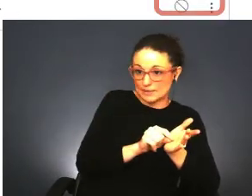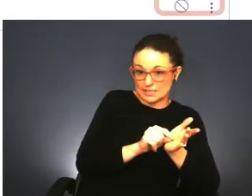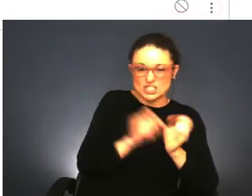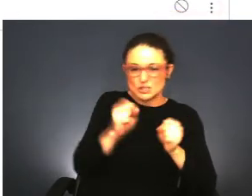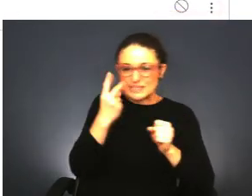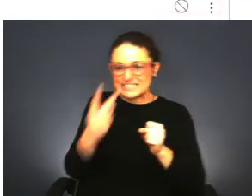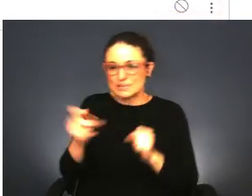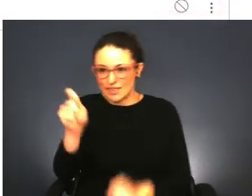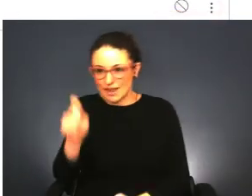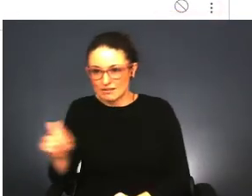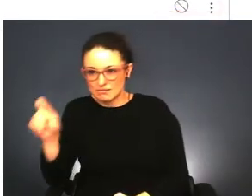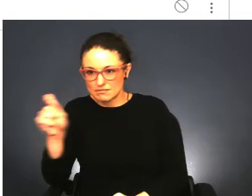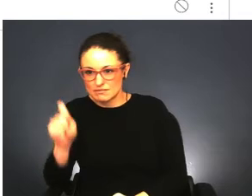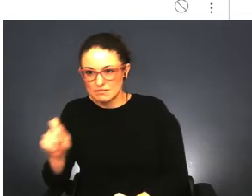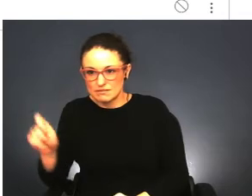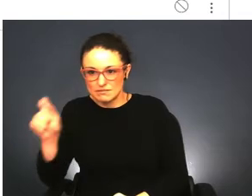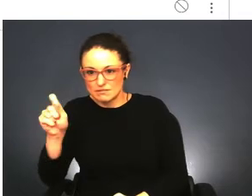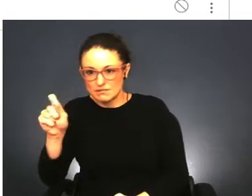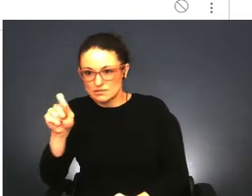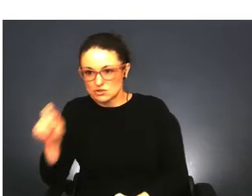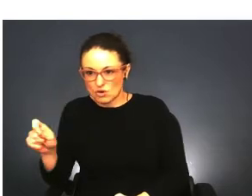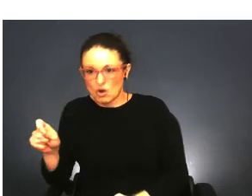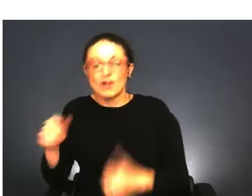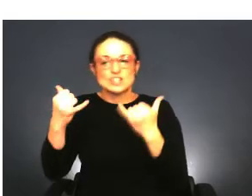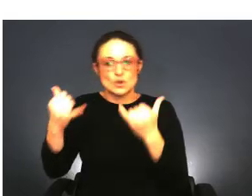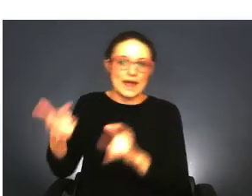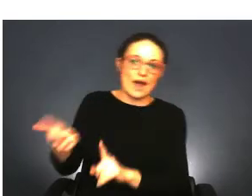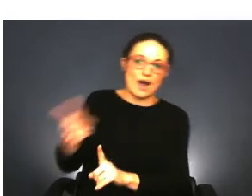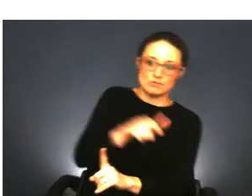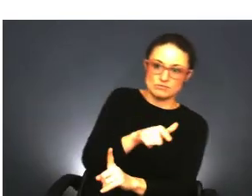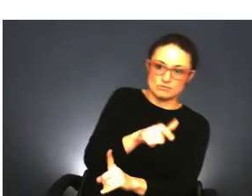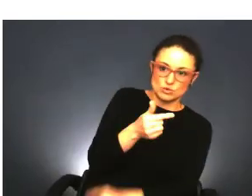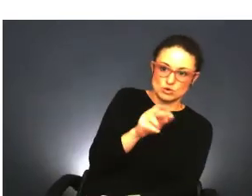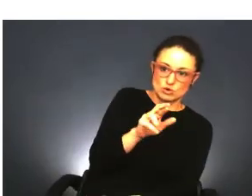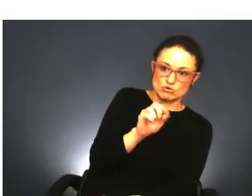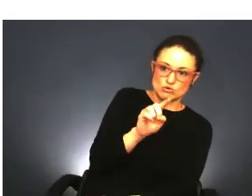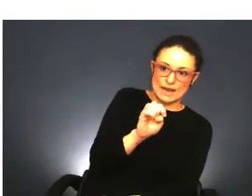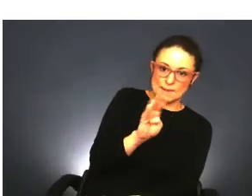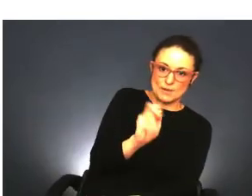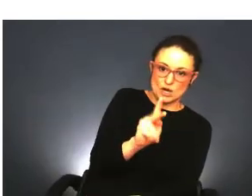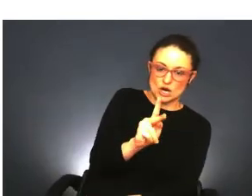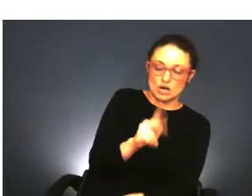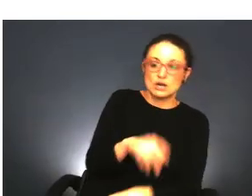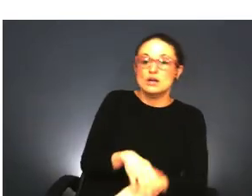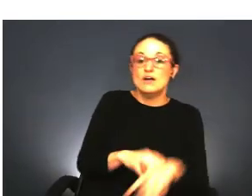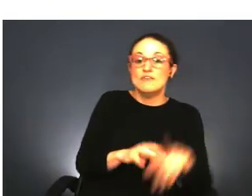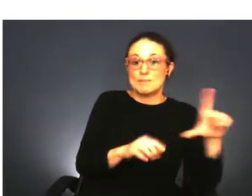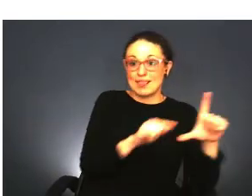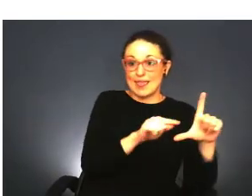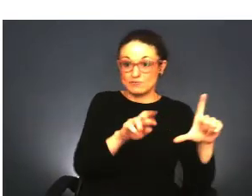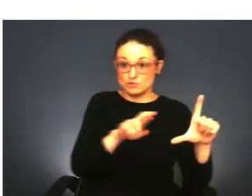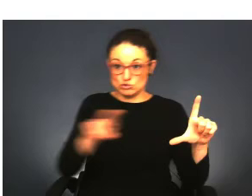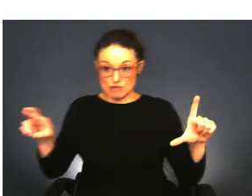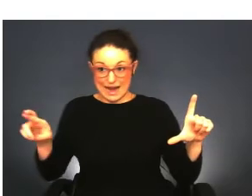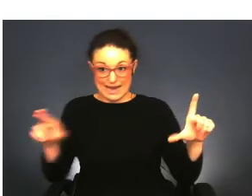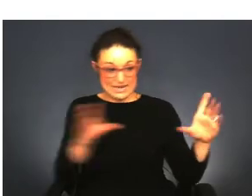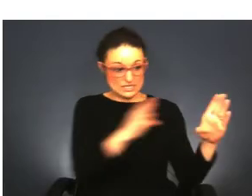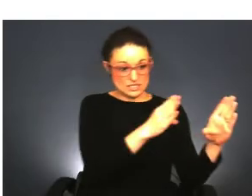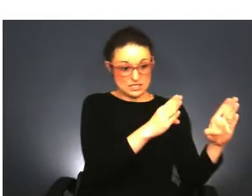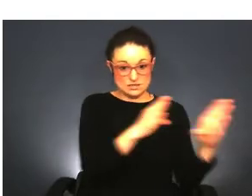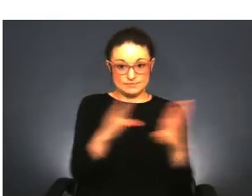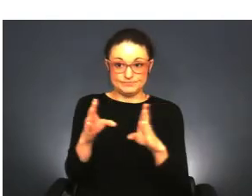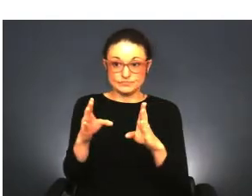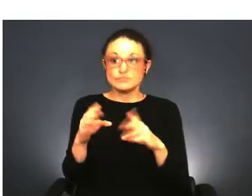circle. Now let's look at the gradebook. Go to gradebook. From left to right, I have, well, first I have